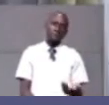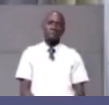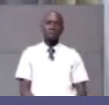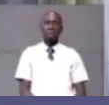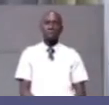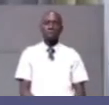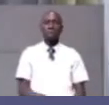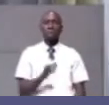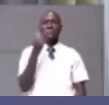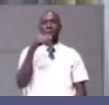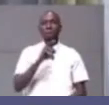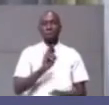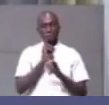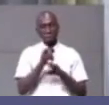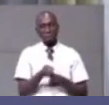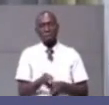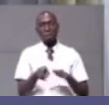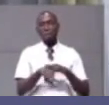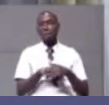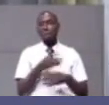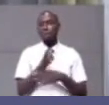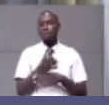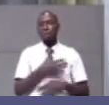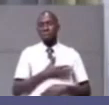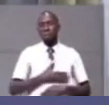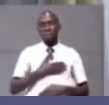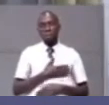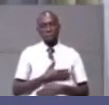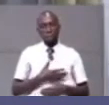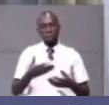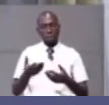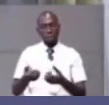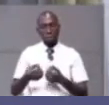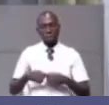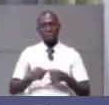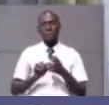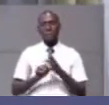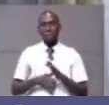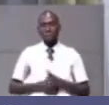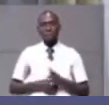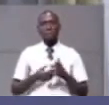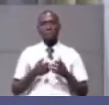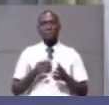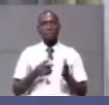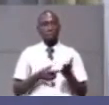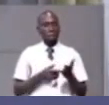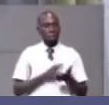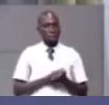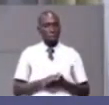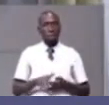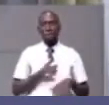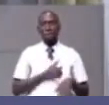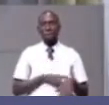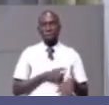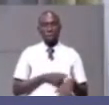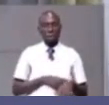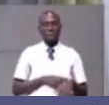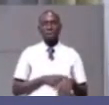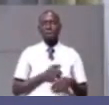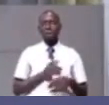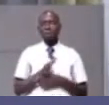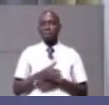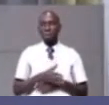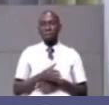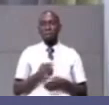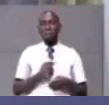So, Right Honourable Prime Minister, kindly take up this matter and on Thursday during Prime Minister's time, update the